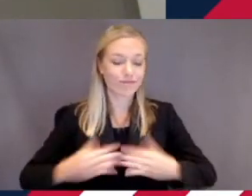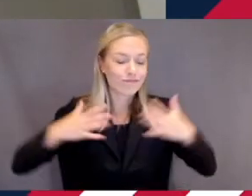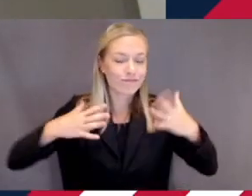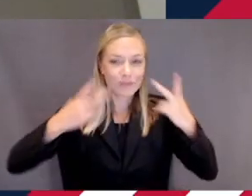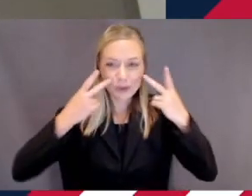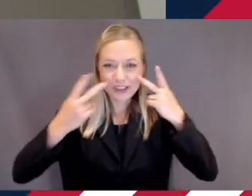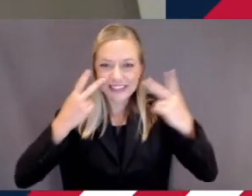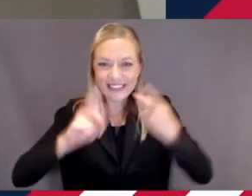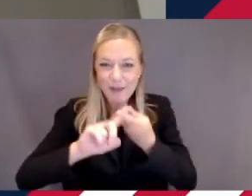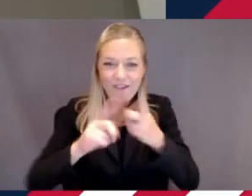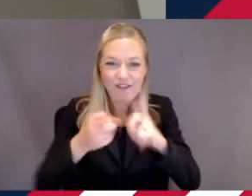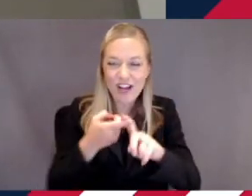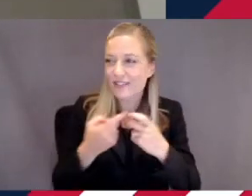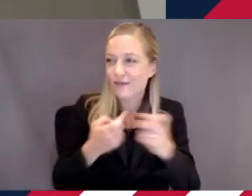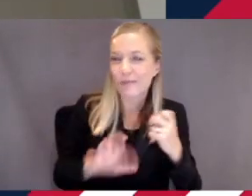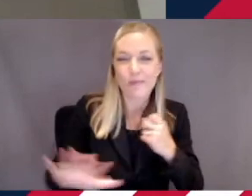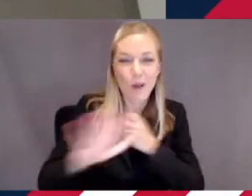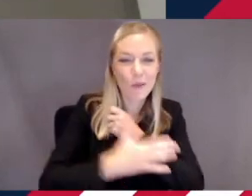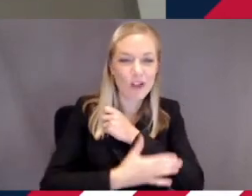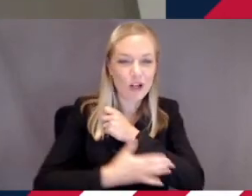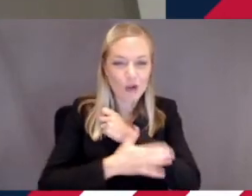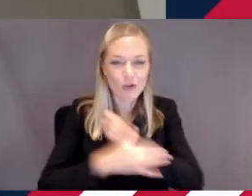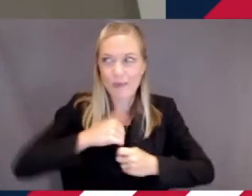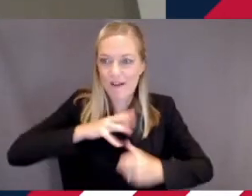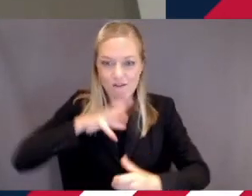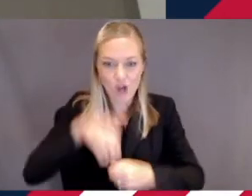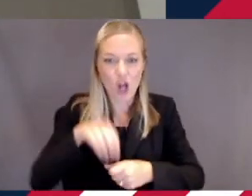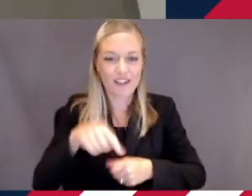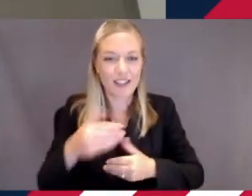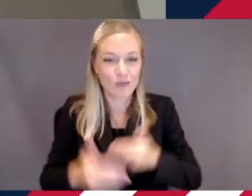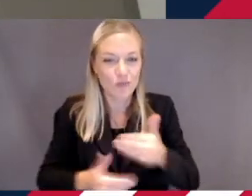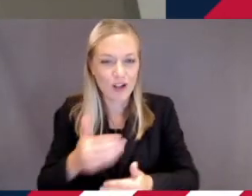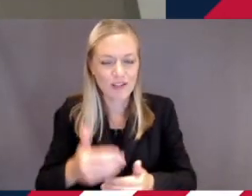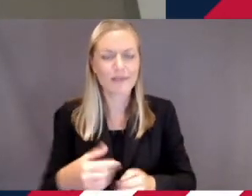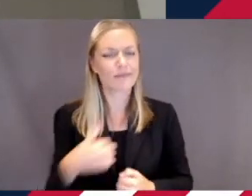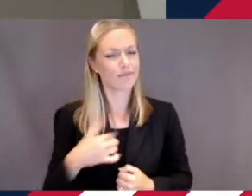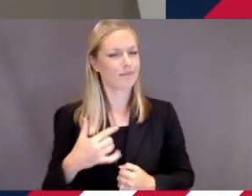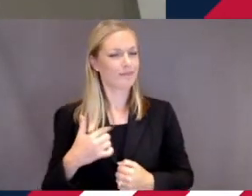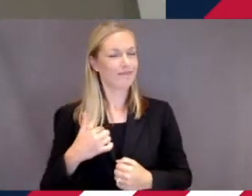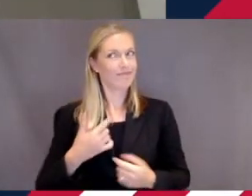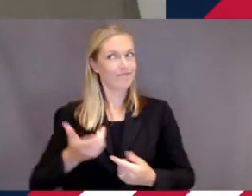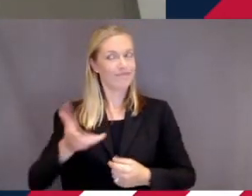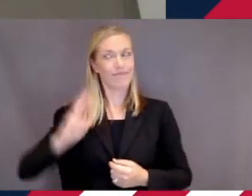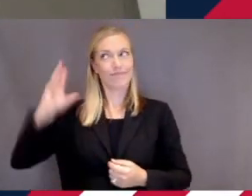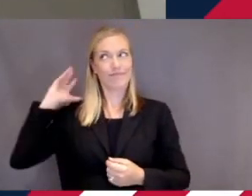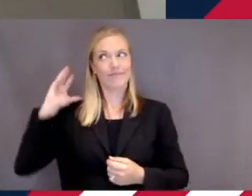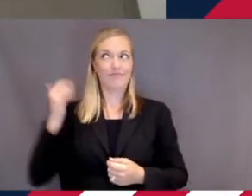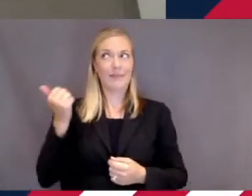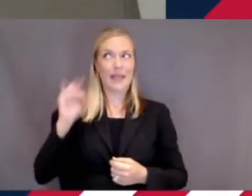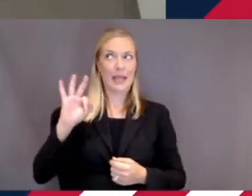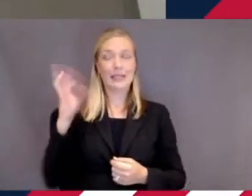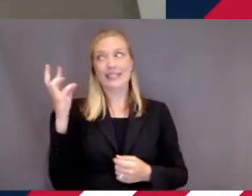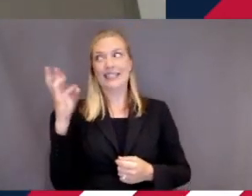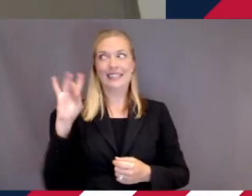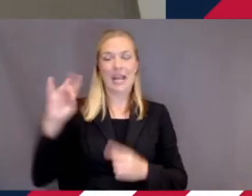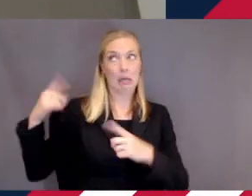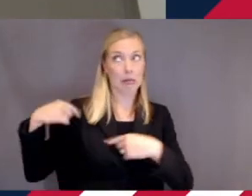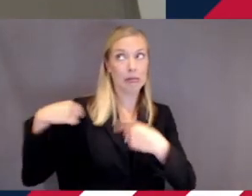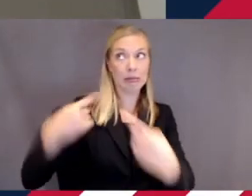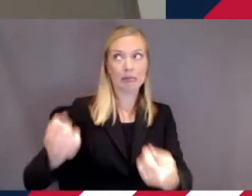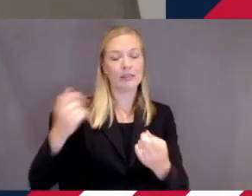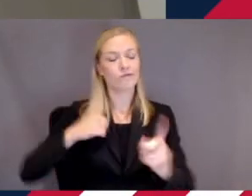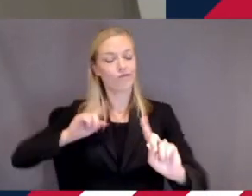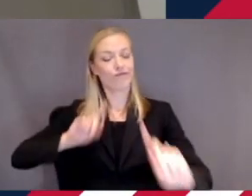be part of this process. I've been at conventions like Mike since 1968. And I agree with a lot